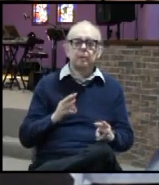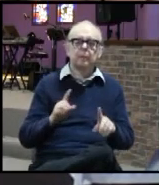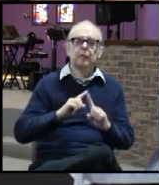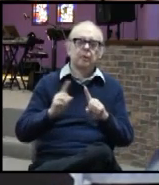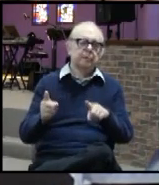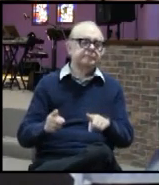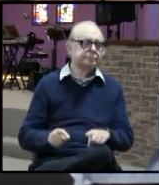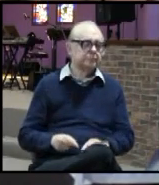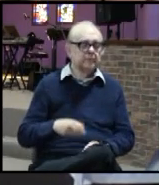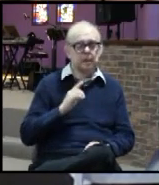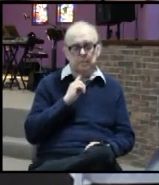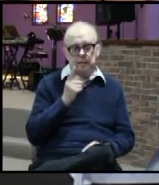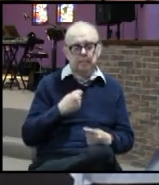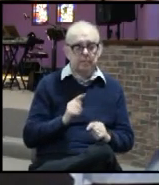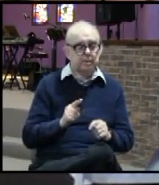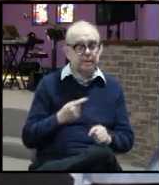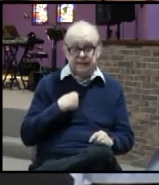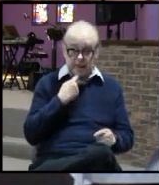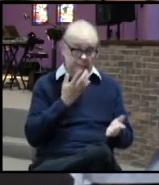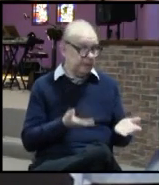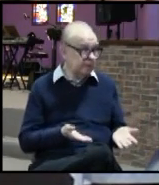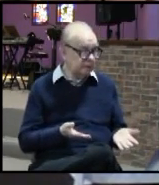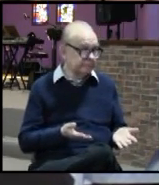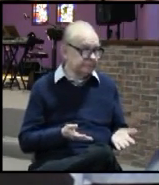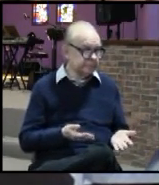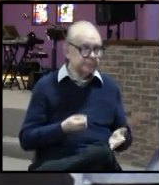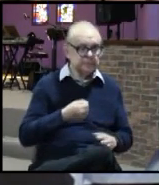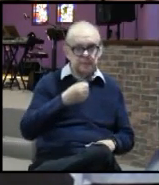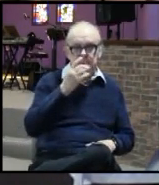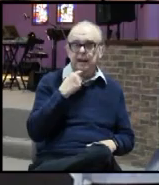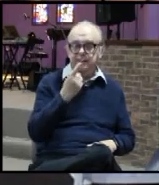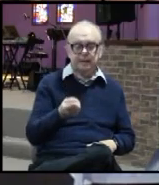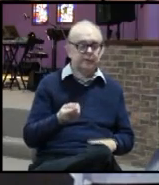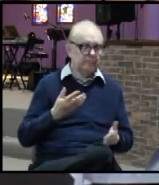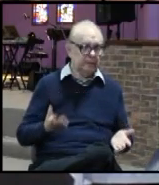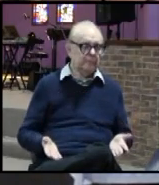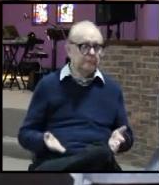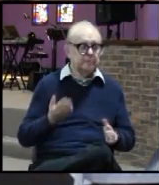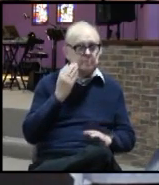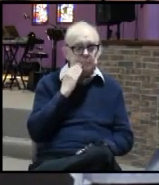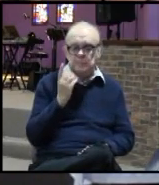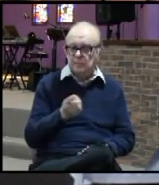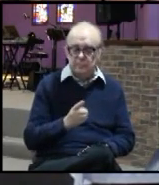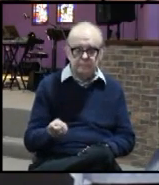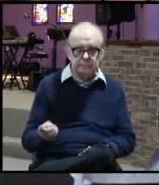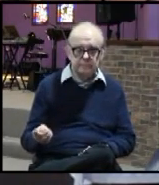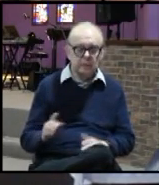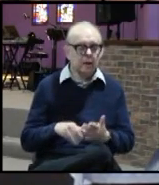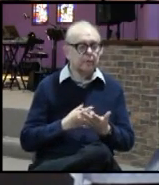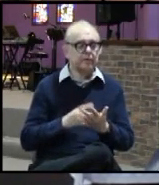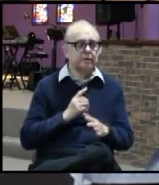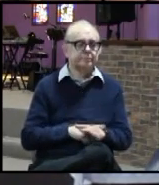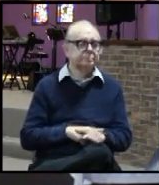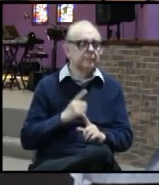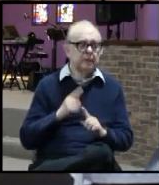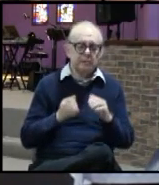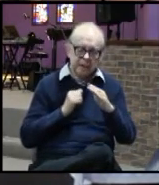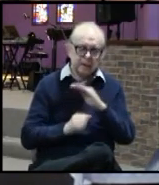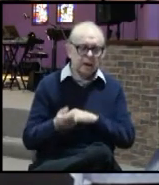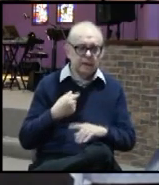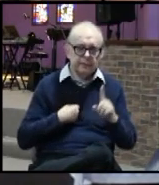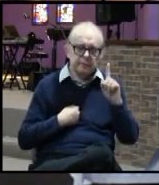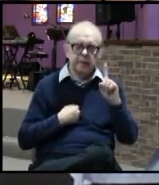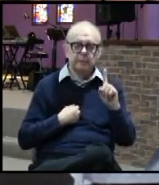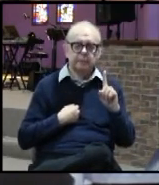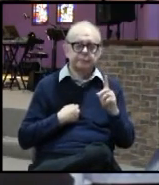trying to do is tell you that I'm here. I'm here. I know where you're at every moment of the day. You can't hide from